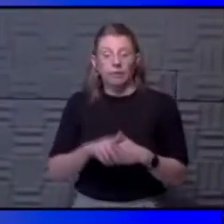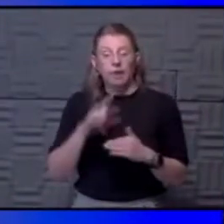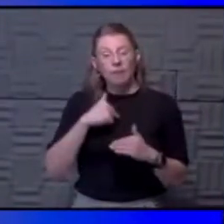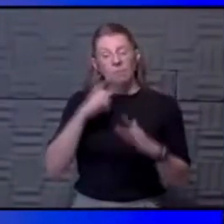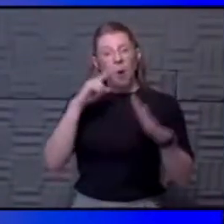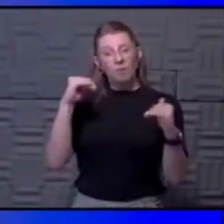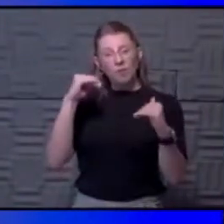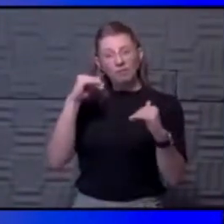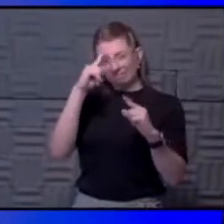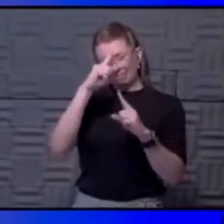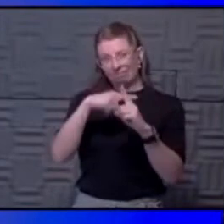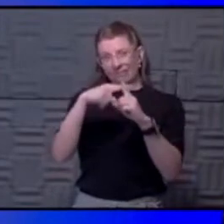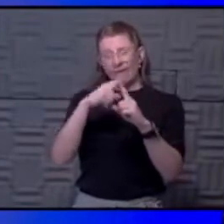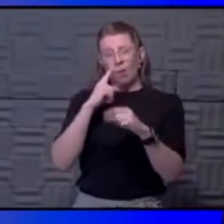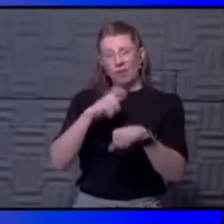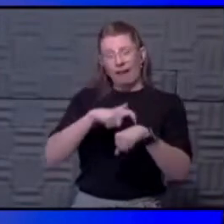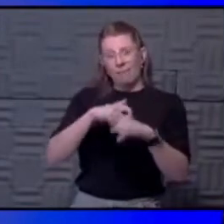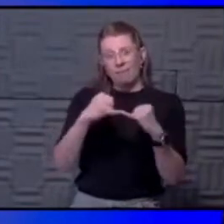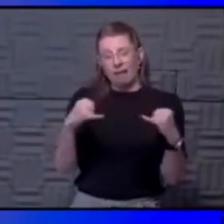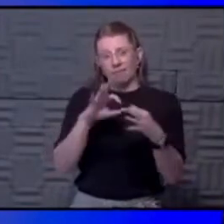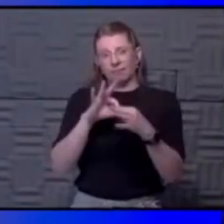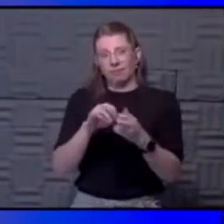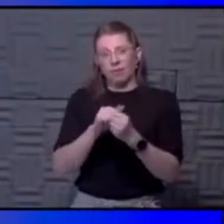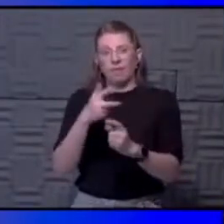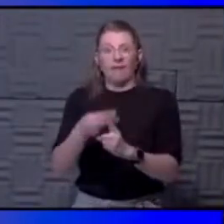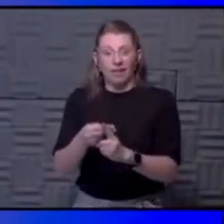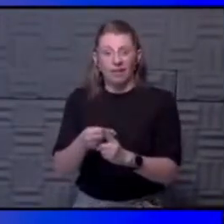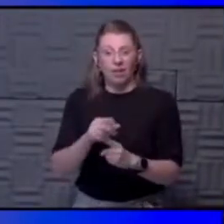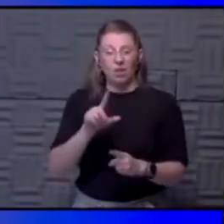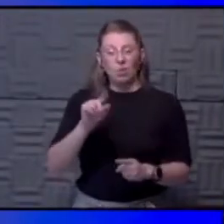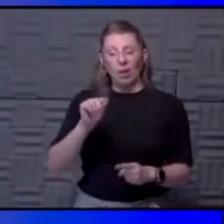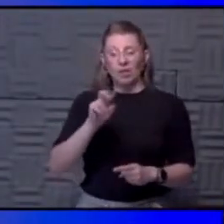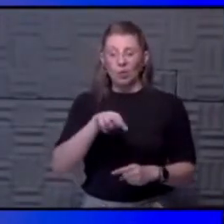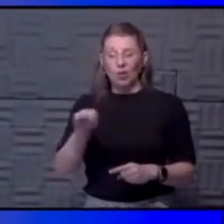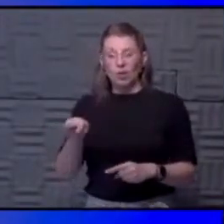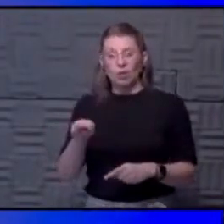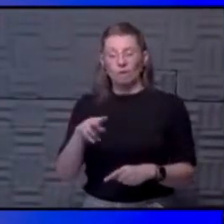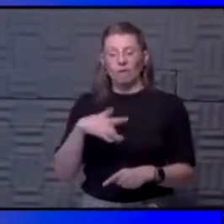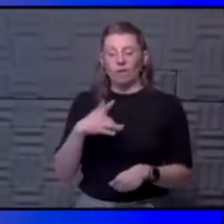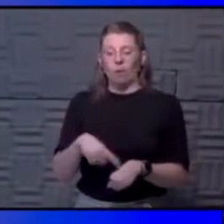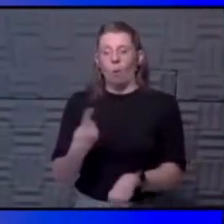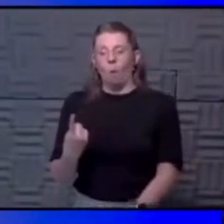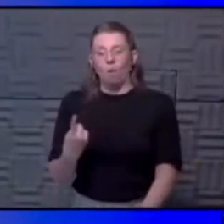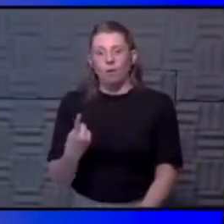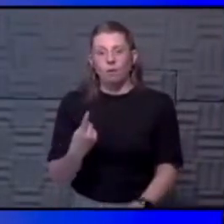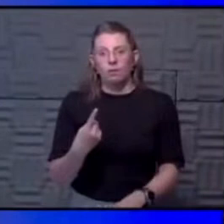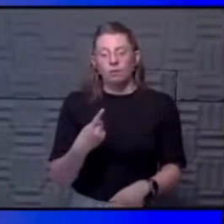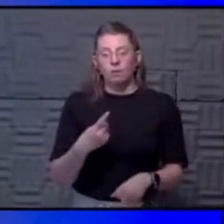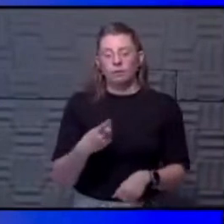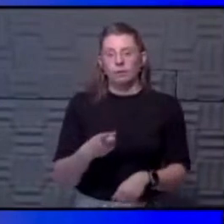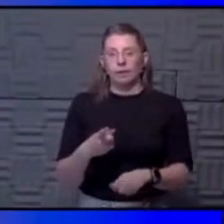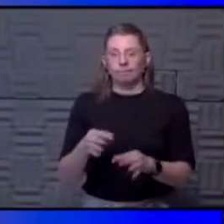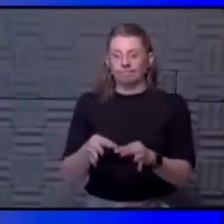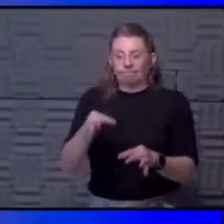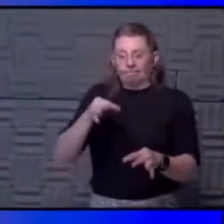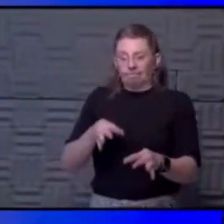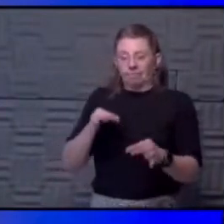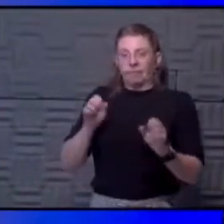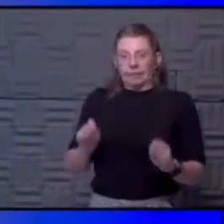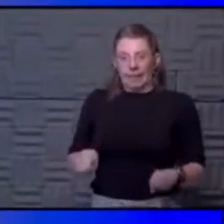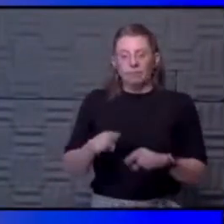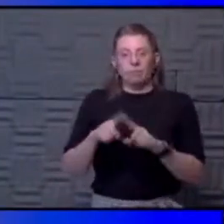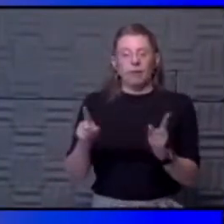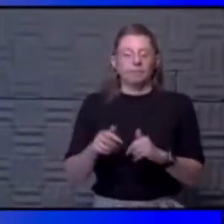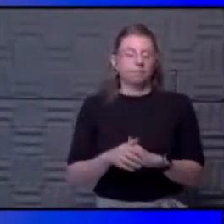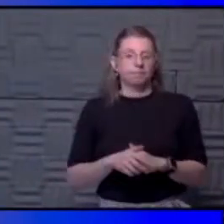other timelines that have been laid out around vaccination, that 2022 is long and that we're much better than that. But at